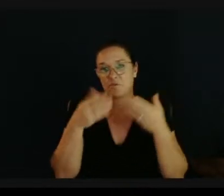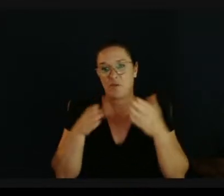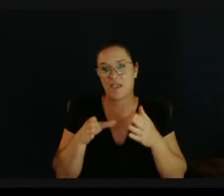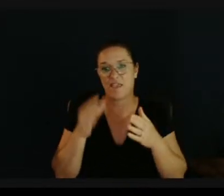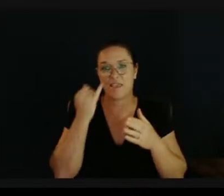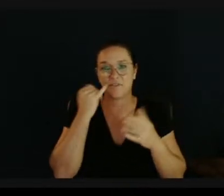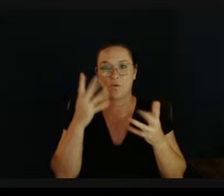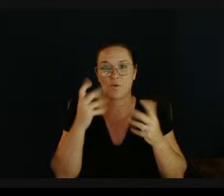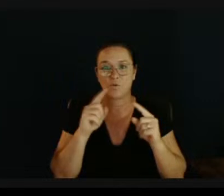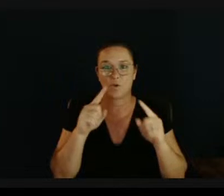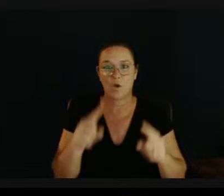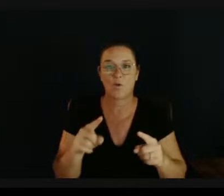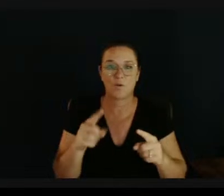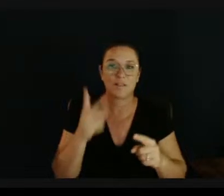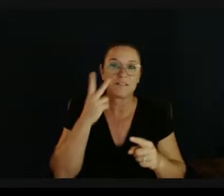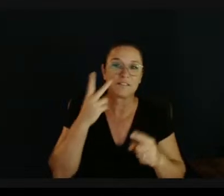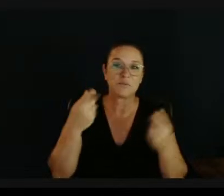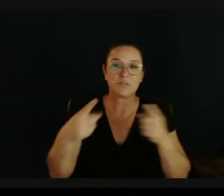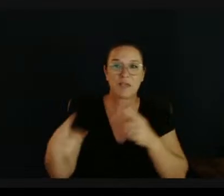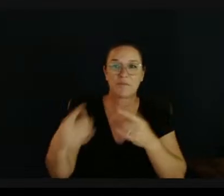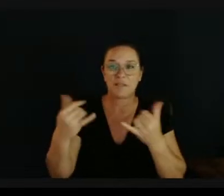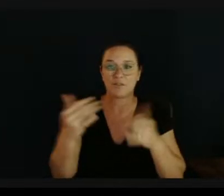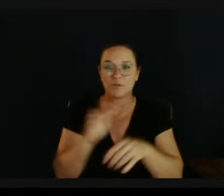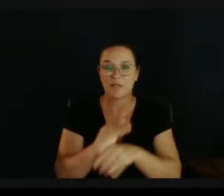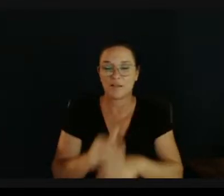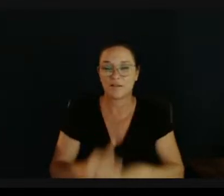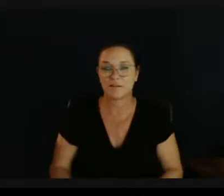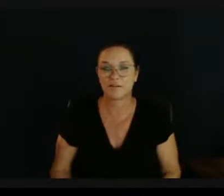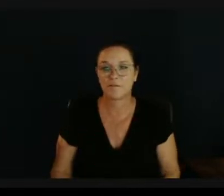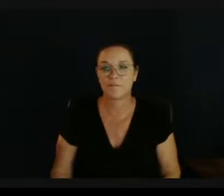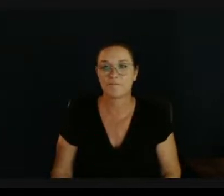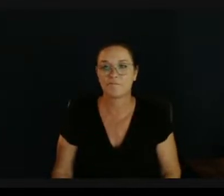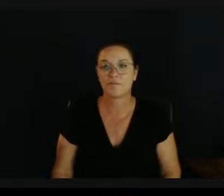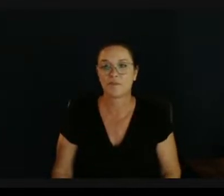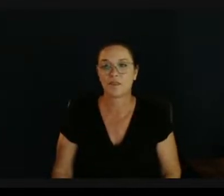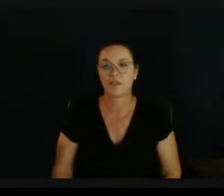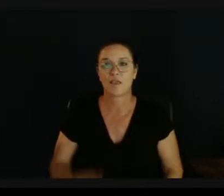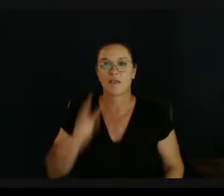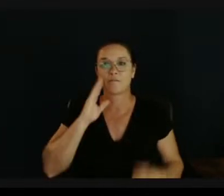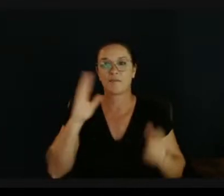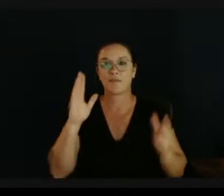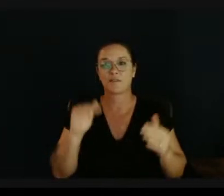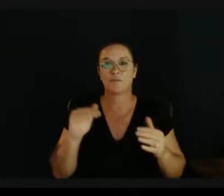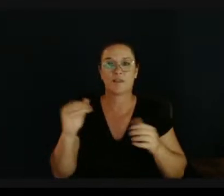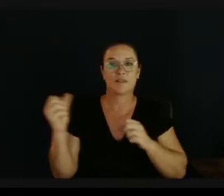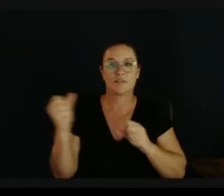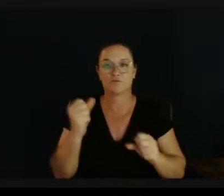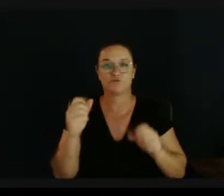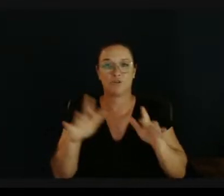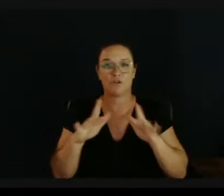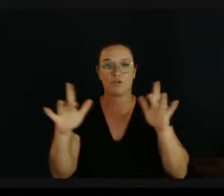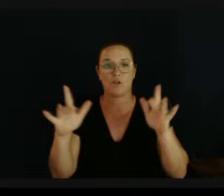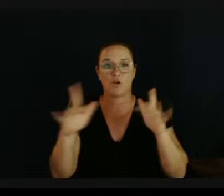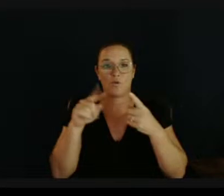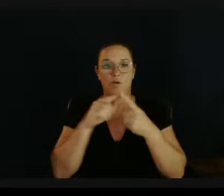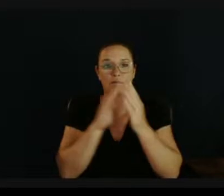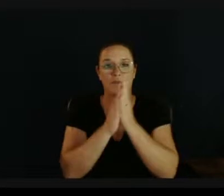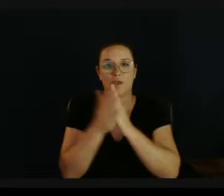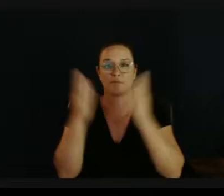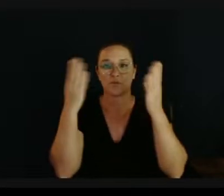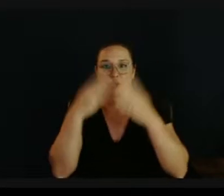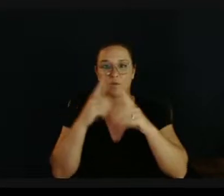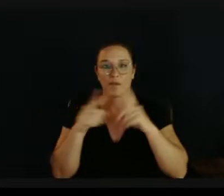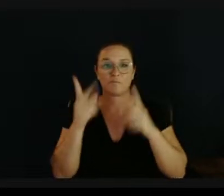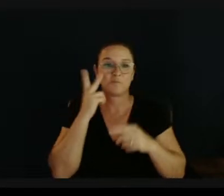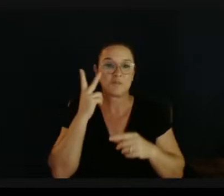chance and see what might be happening tonight. I would expect some strong glow once we see it get dark, at the very least here, but we will